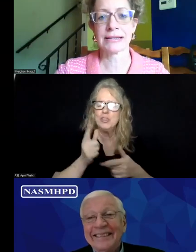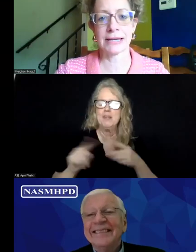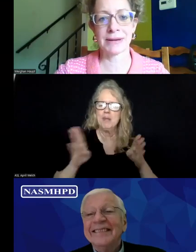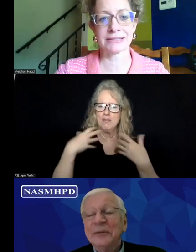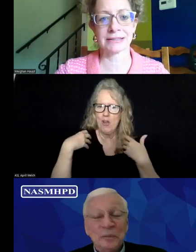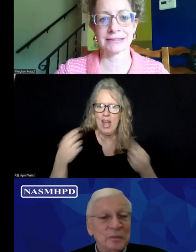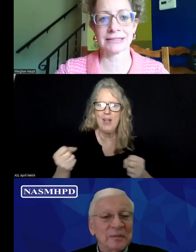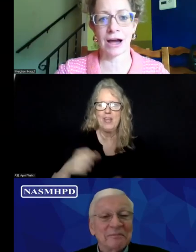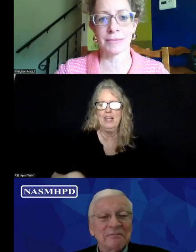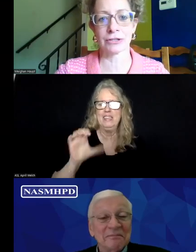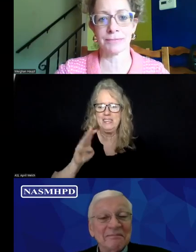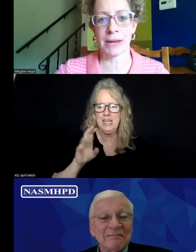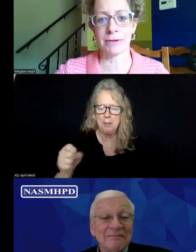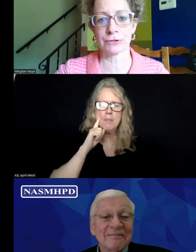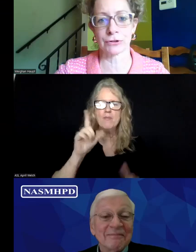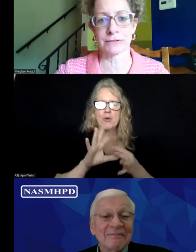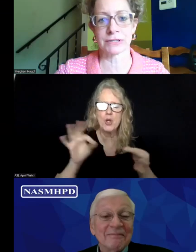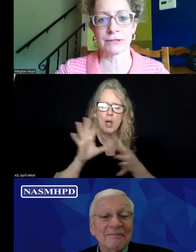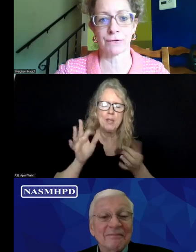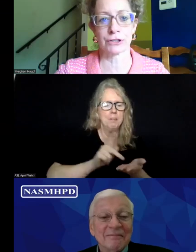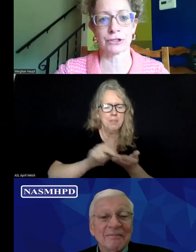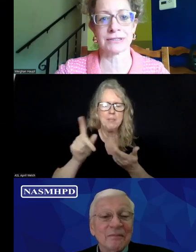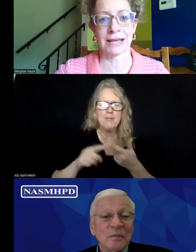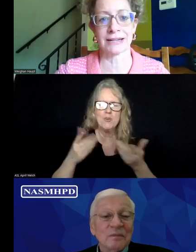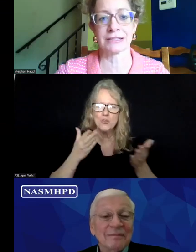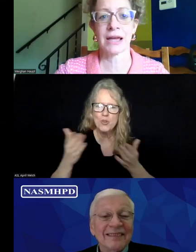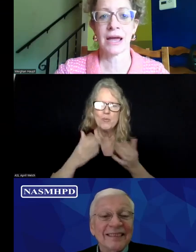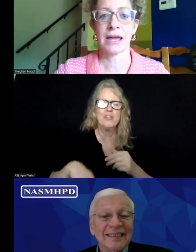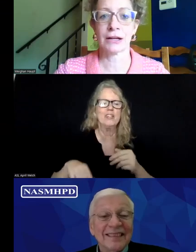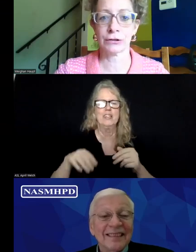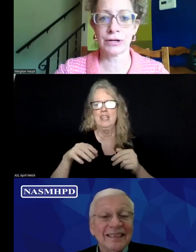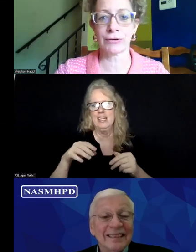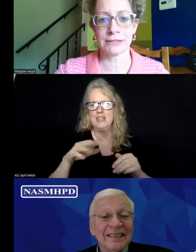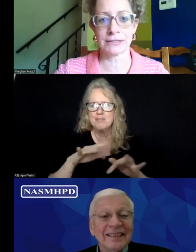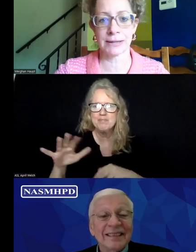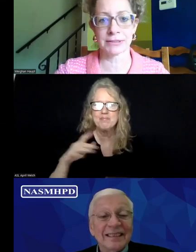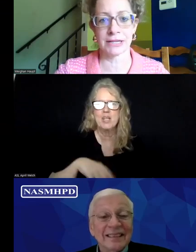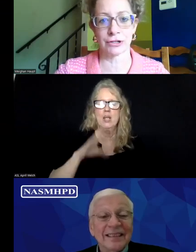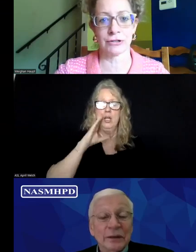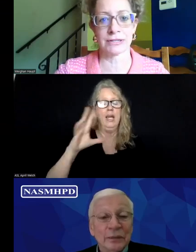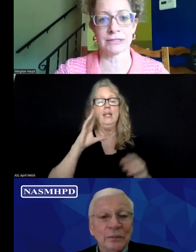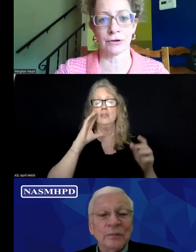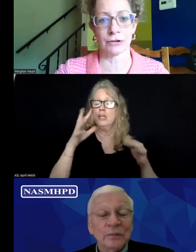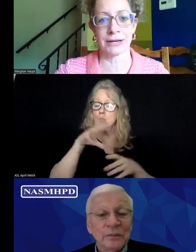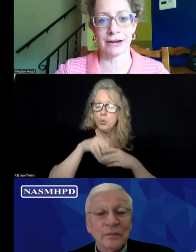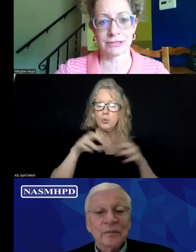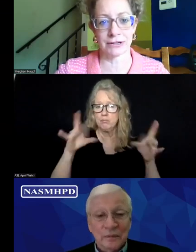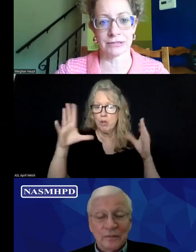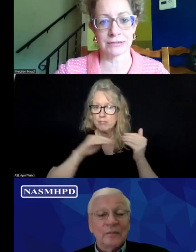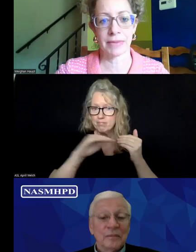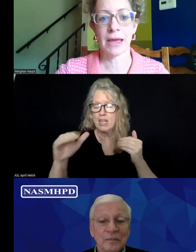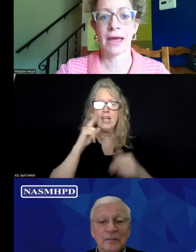conditions, CMS solicits comments on payment for services furnished in settings, including crisis stabilization units and urgent